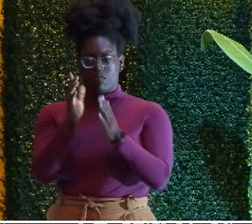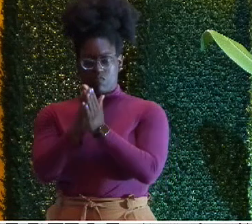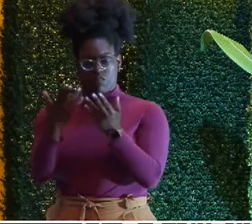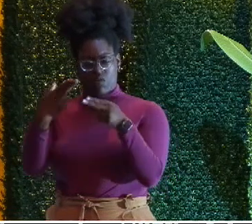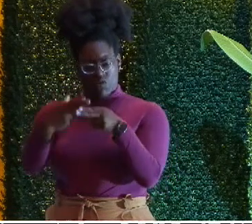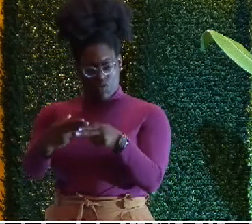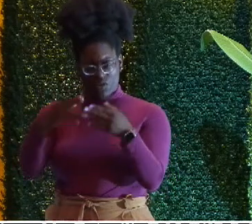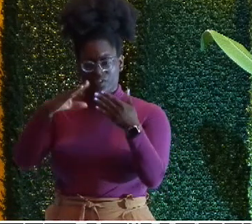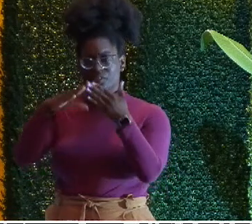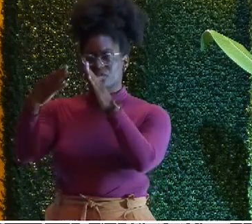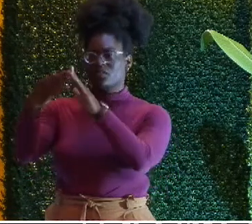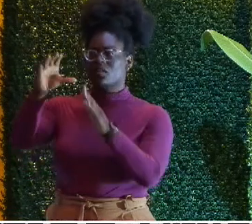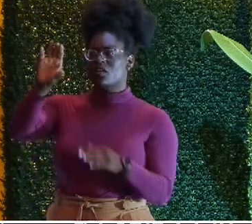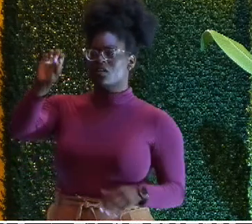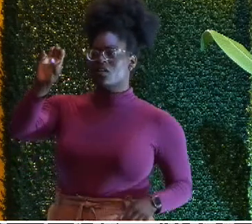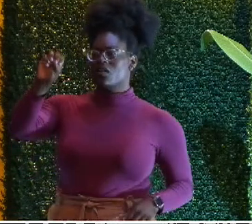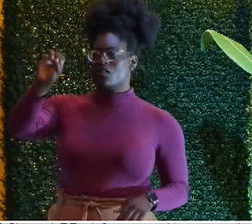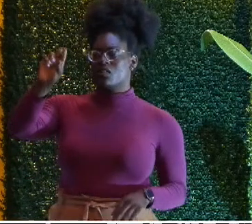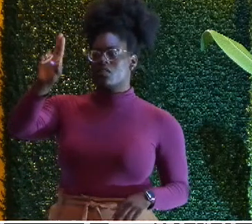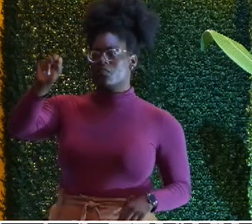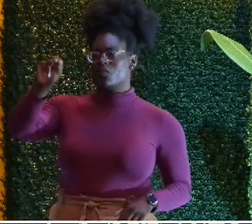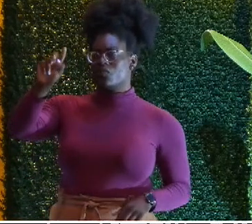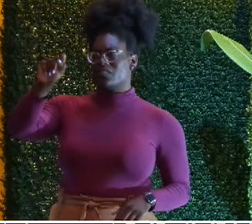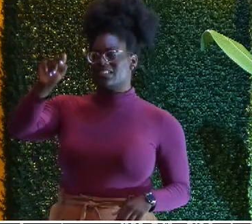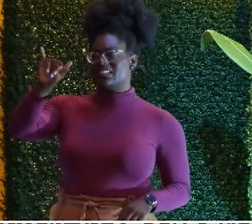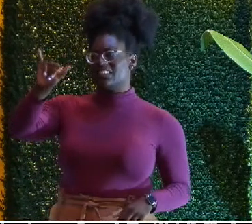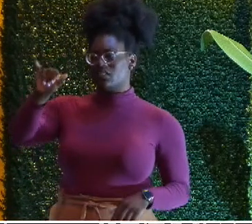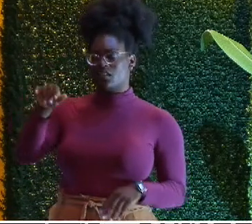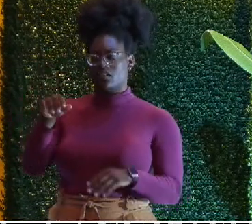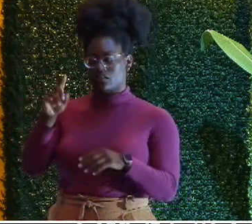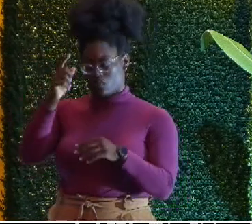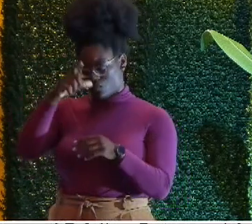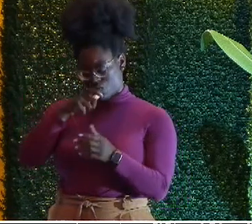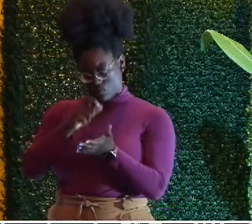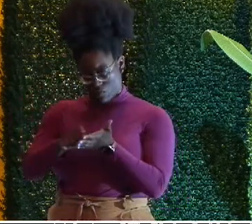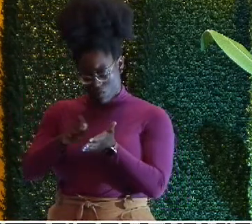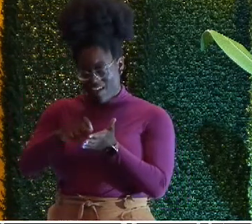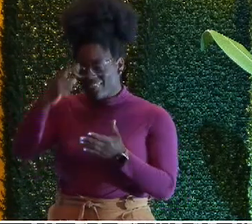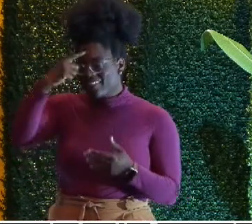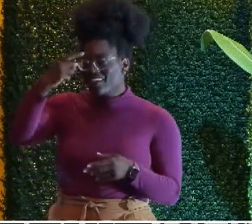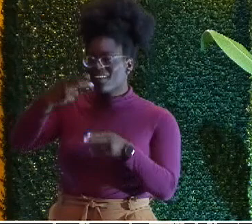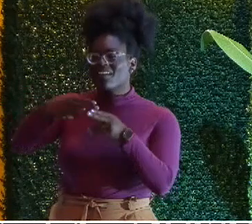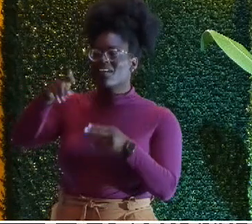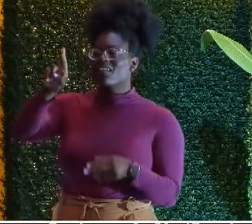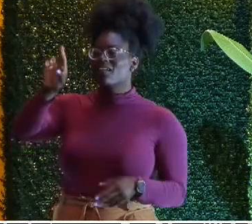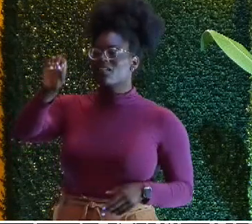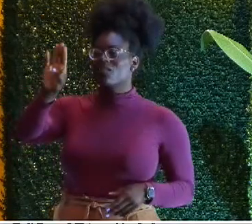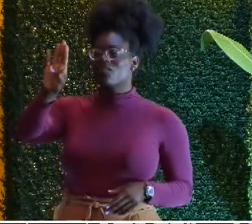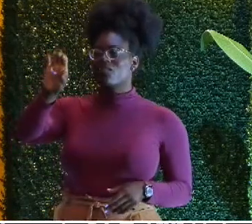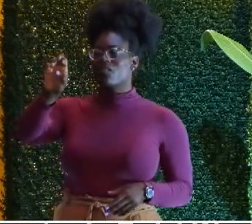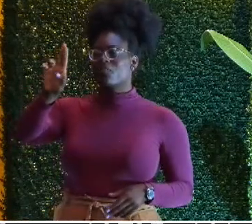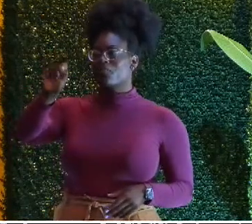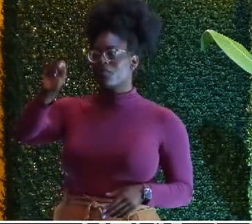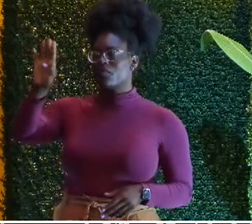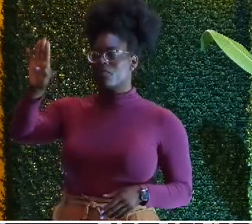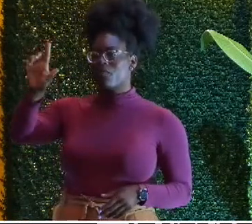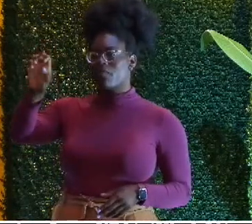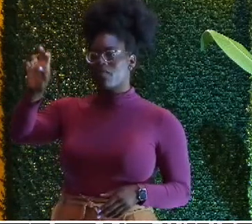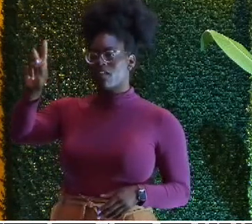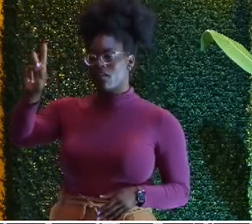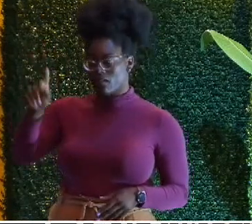by Robert Block, I think is his name. But he talks about community, and in this book is where I learned that